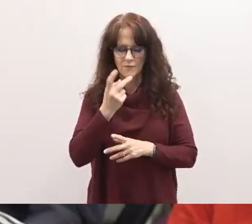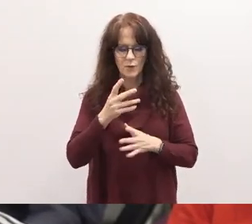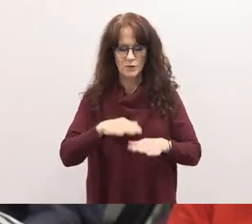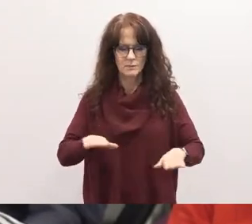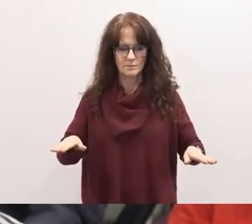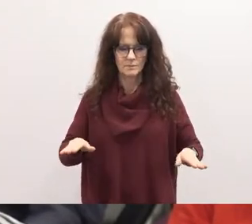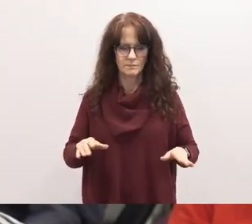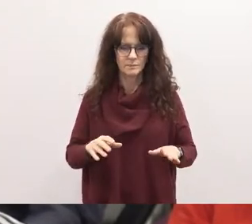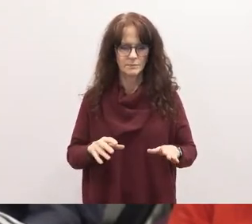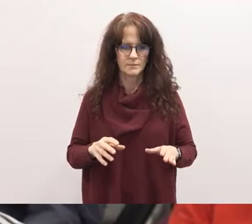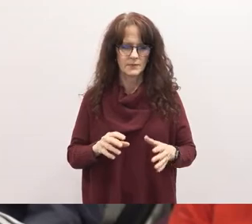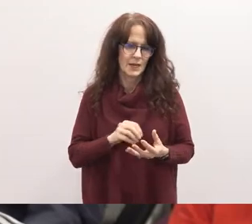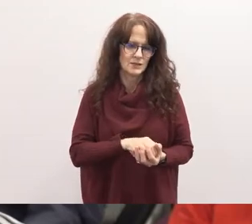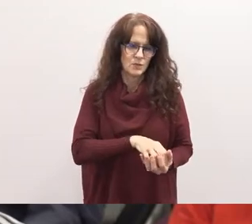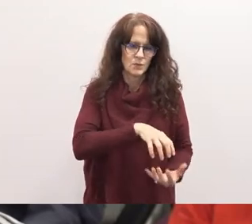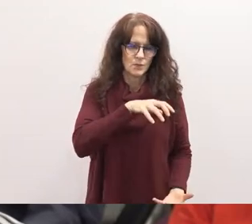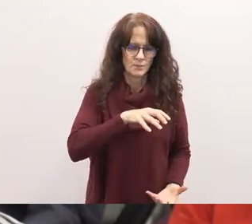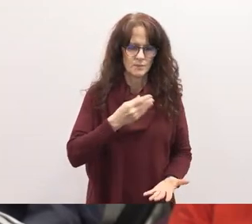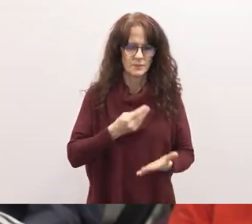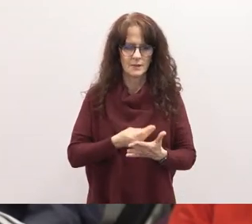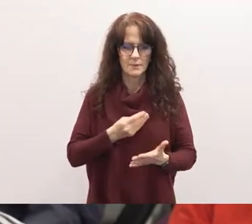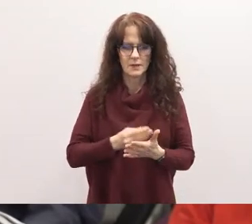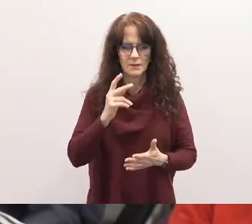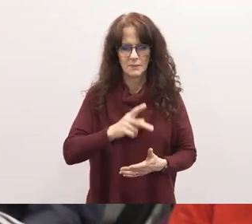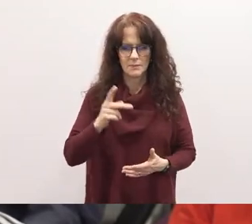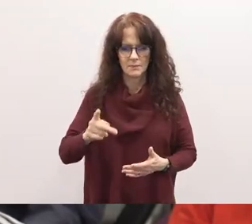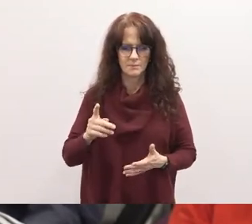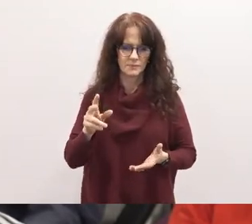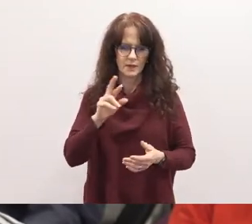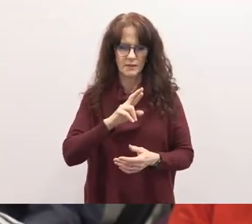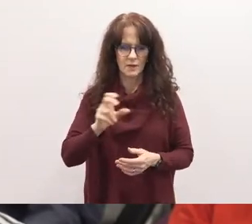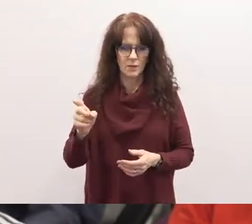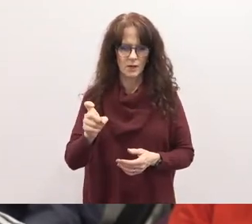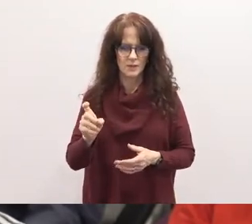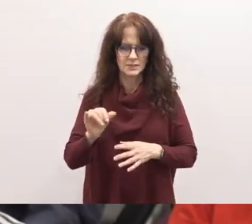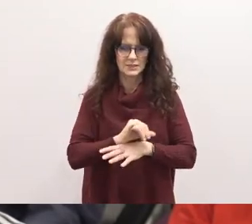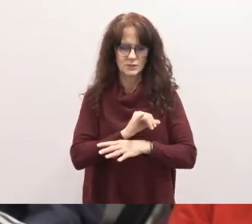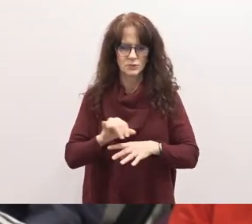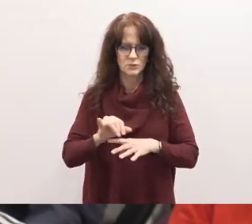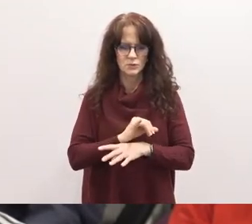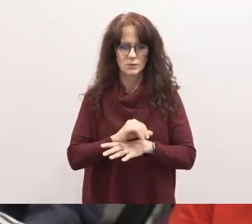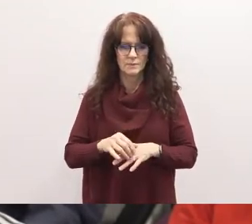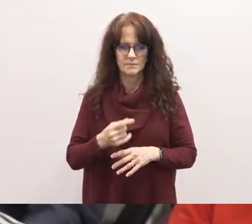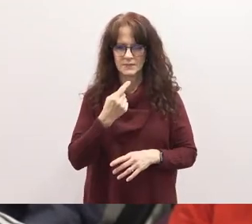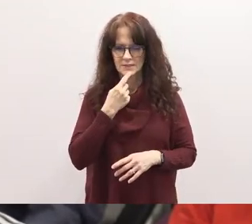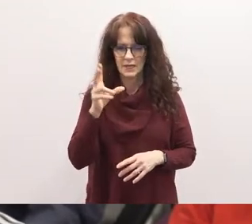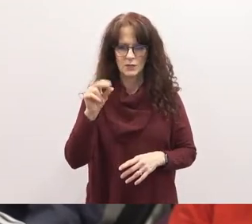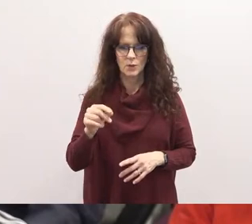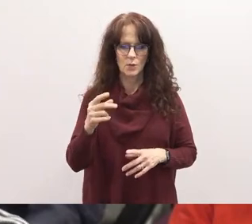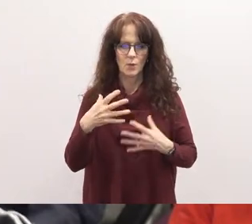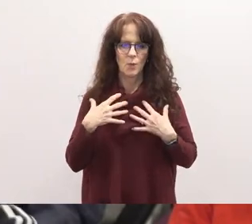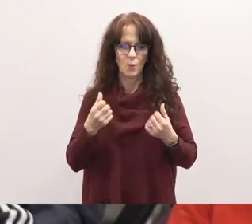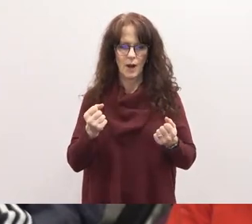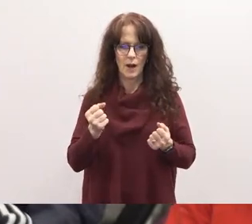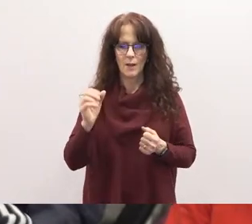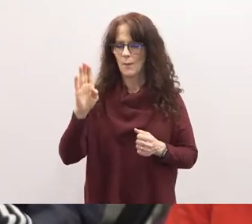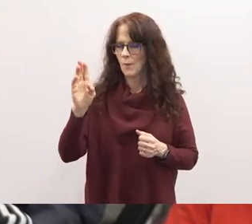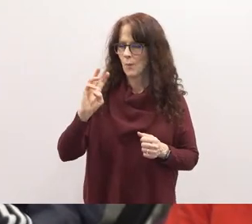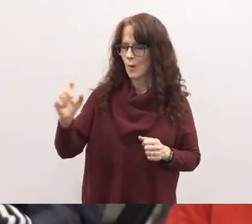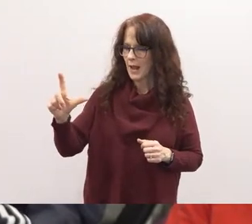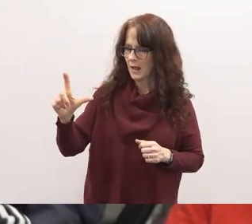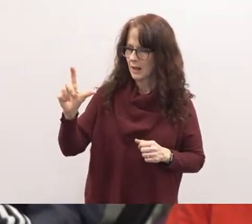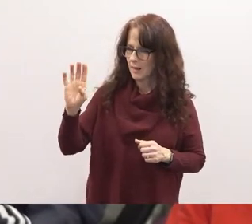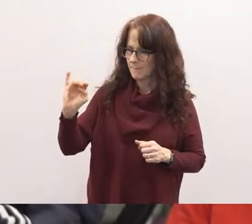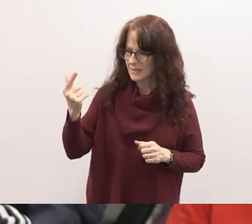is fattening the pocketbooks of Planned Parenthood and the pharmaceutical industry. Please, say no to the Well-Being Center. Stop